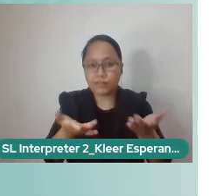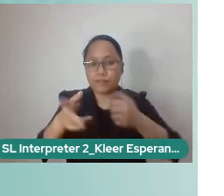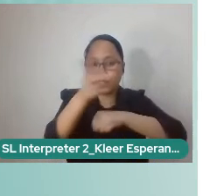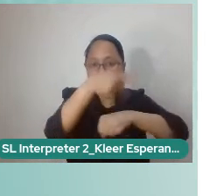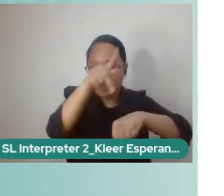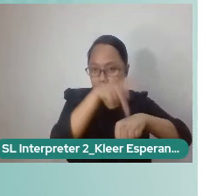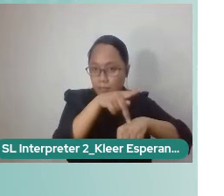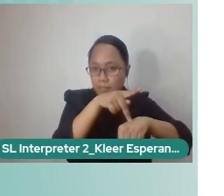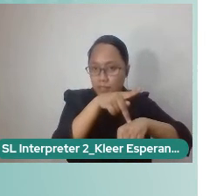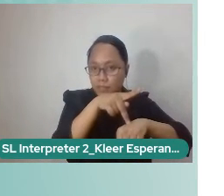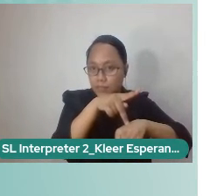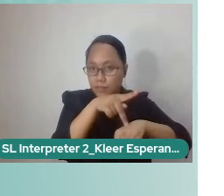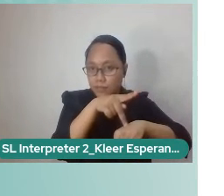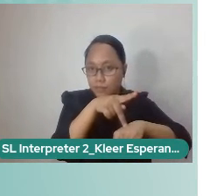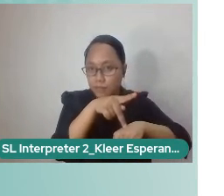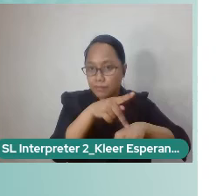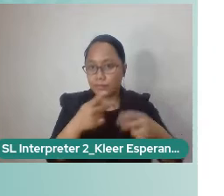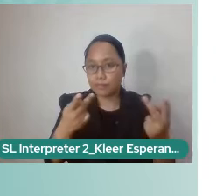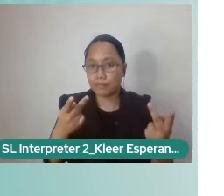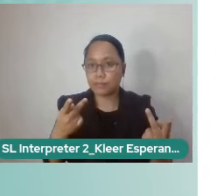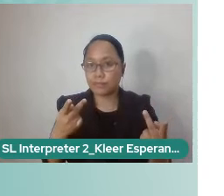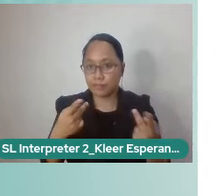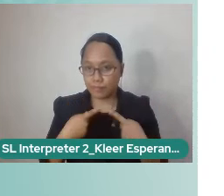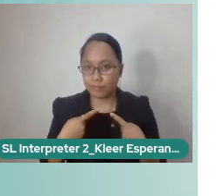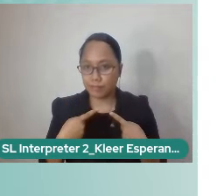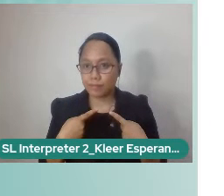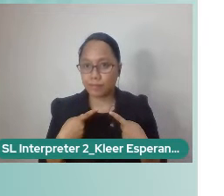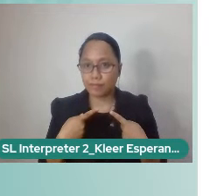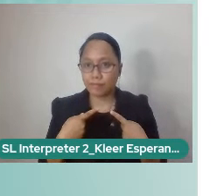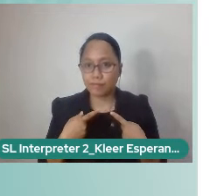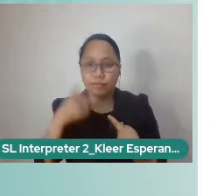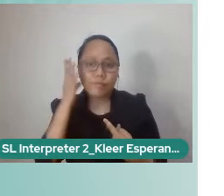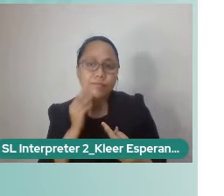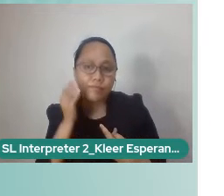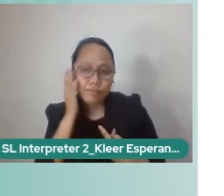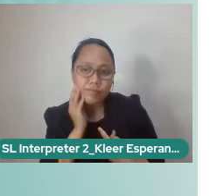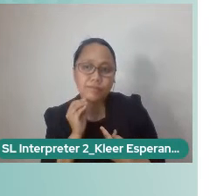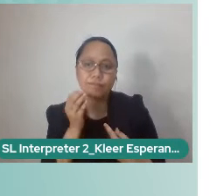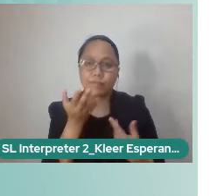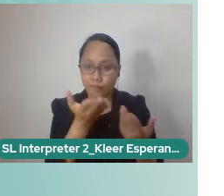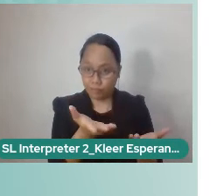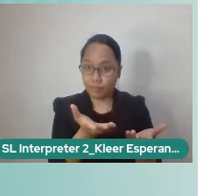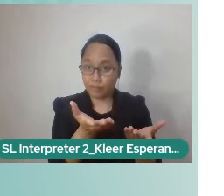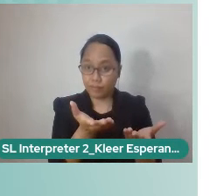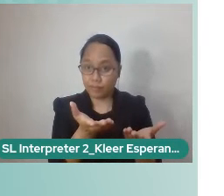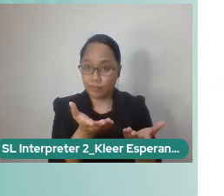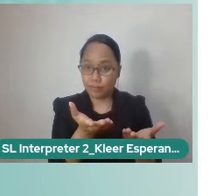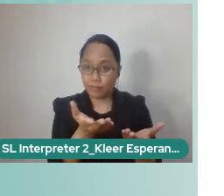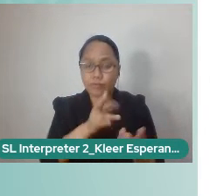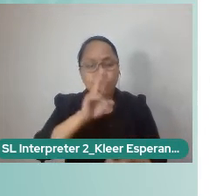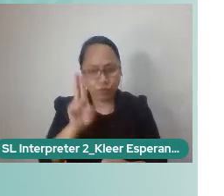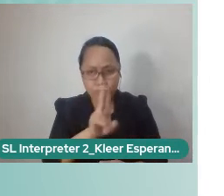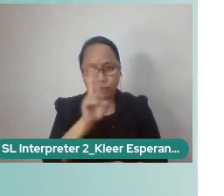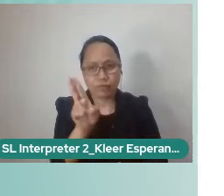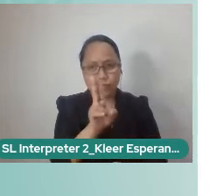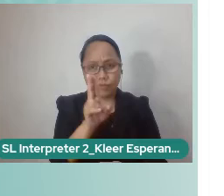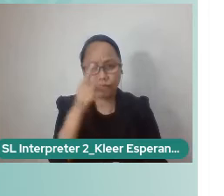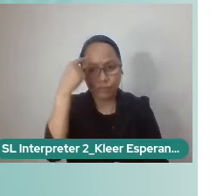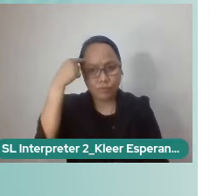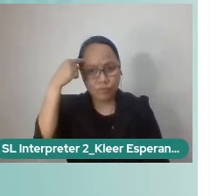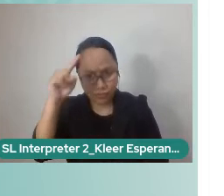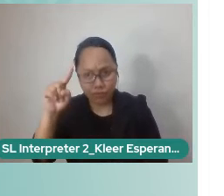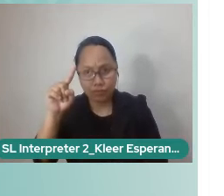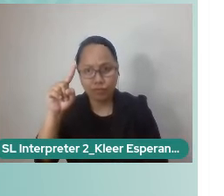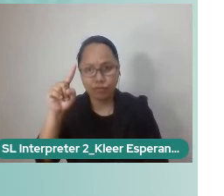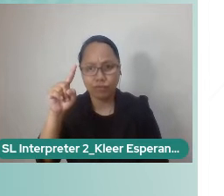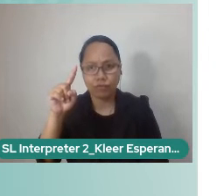a regional influence. So the tools and the experience from this country can be useful for other countries in the region.